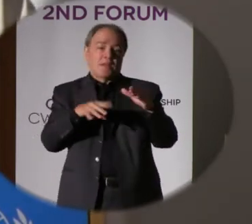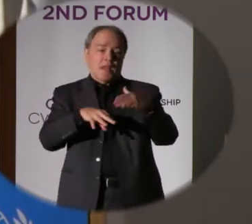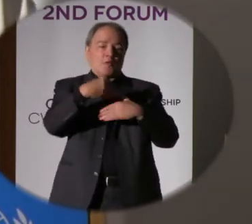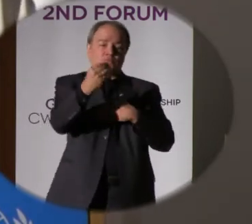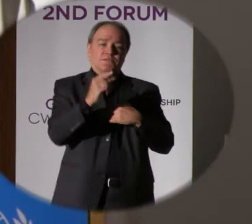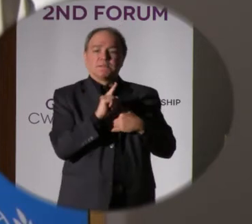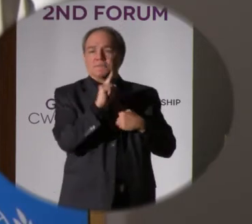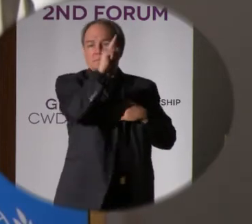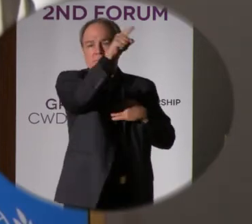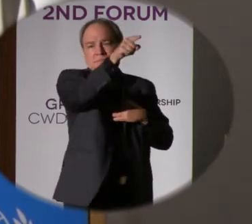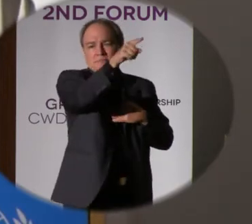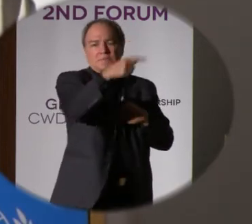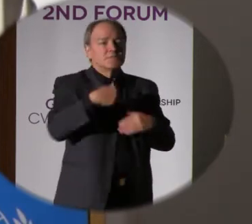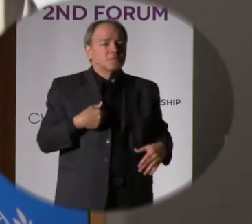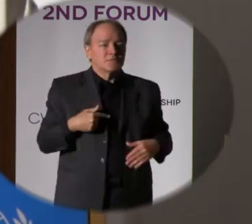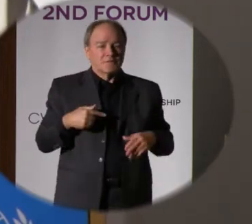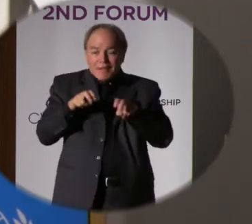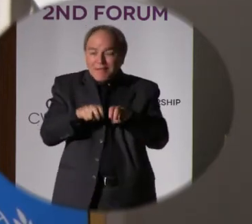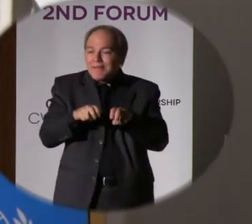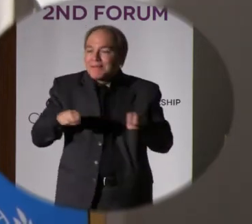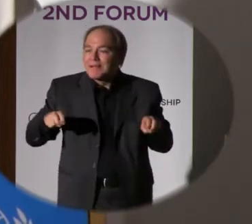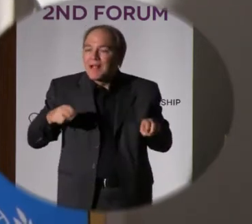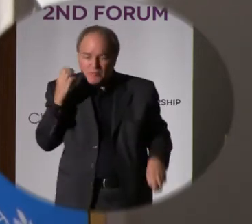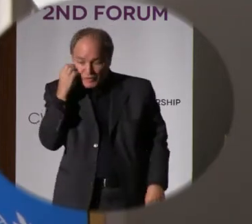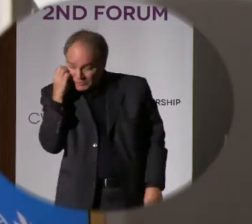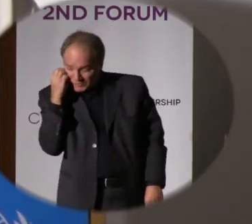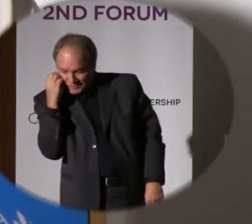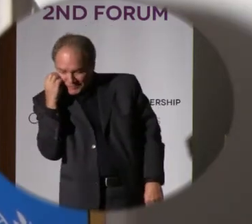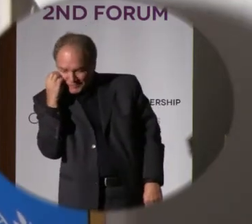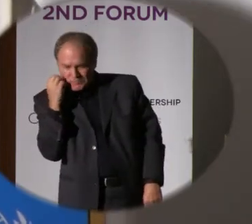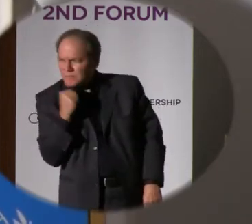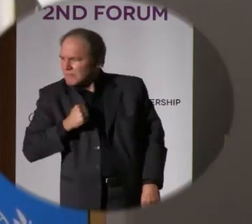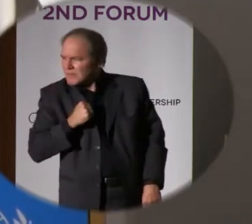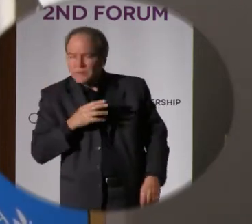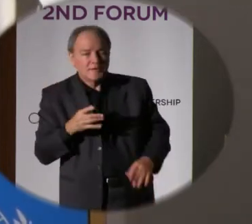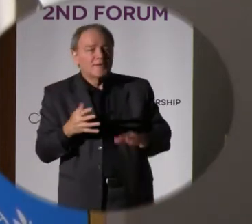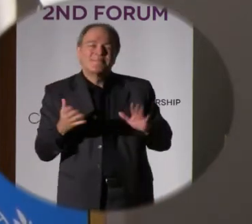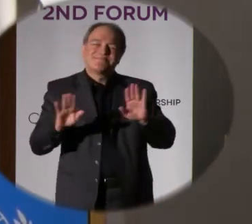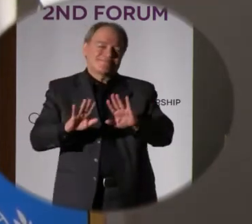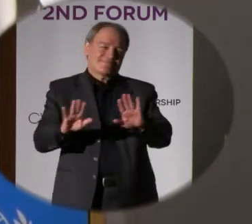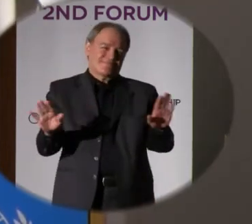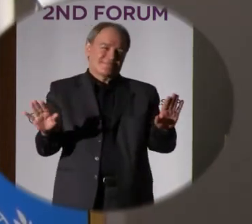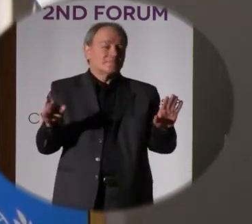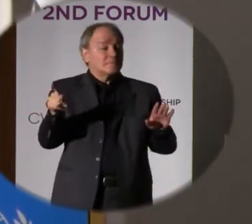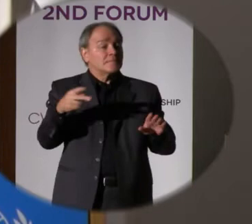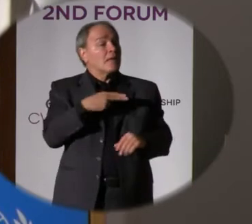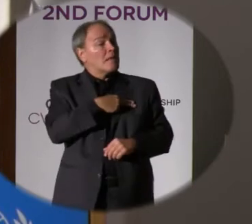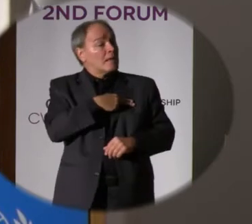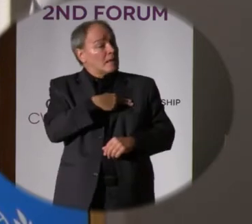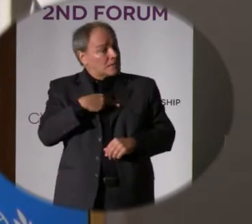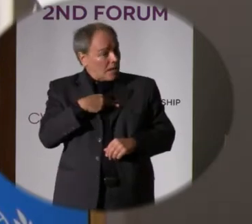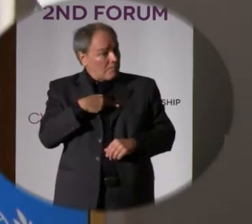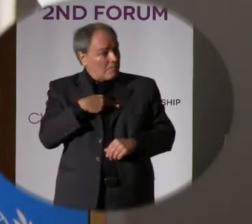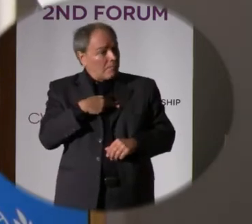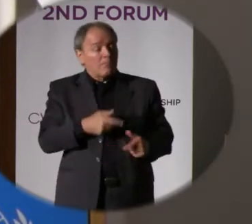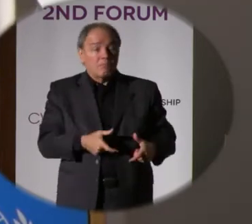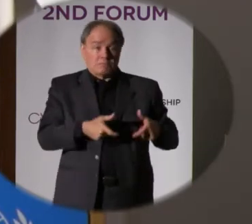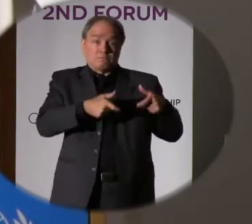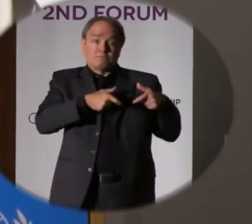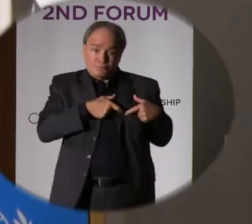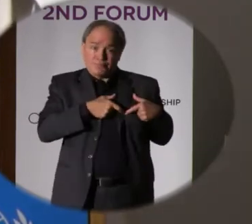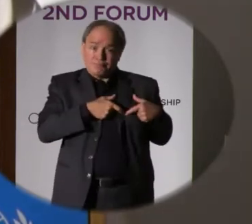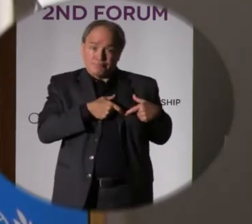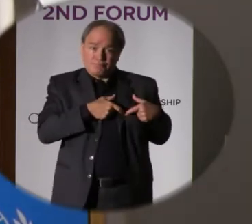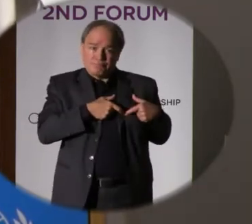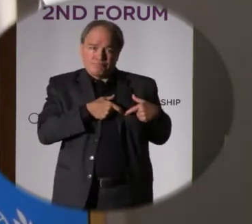call. Please wear your name tags. And if you are called upon during the plenary, please state